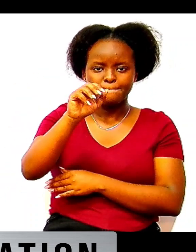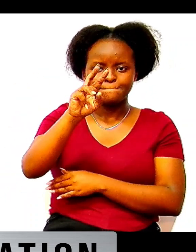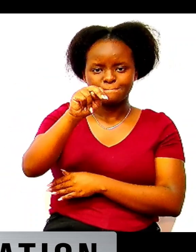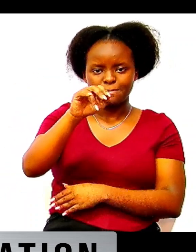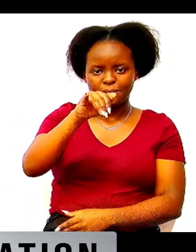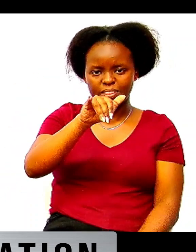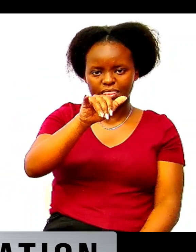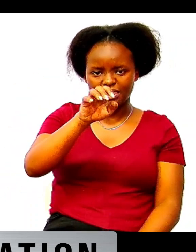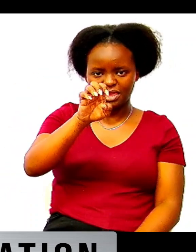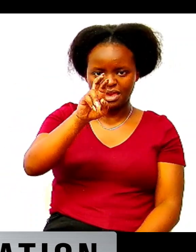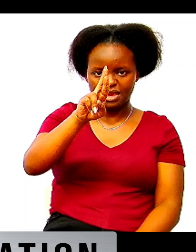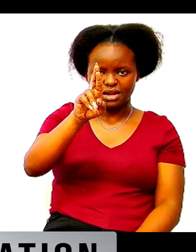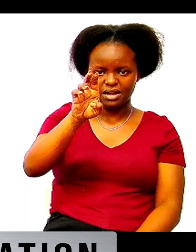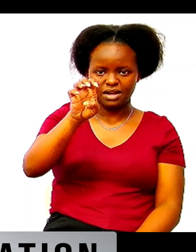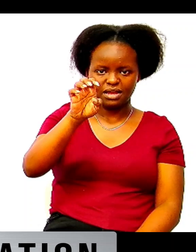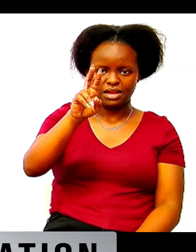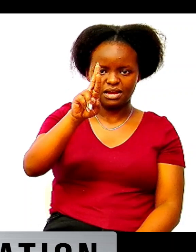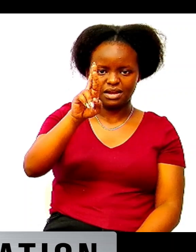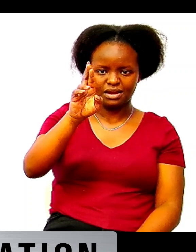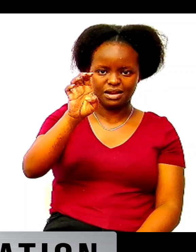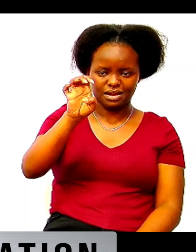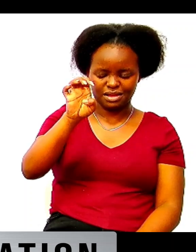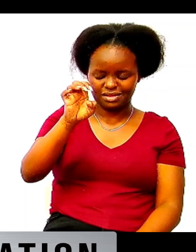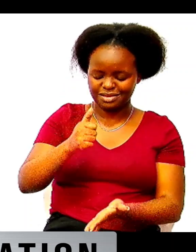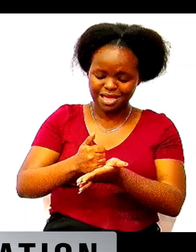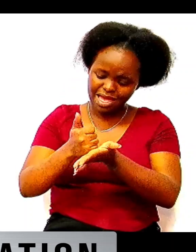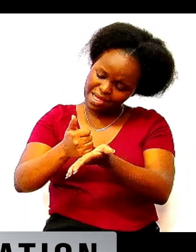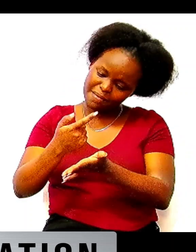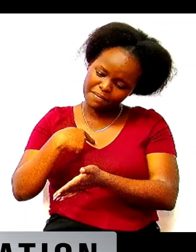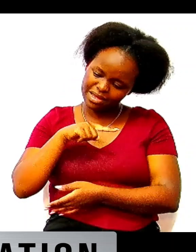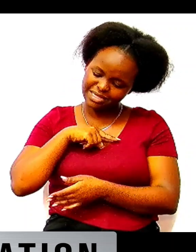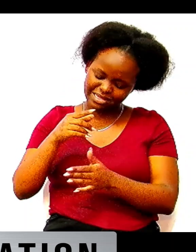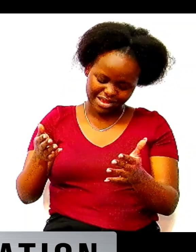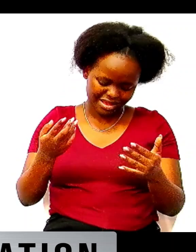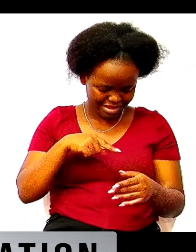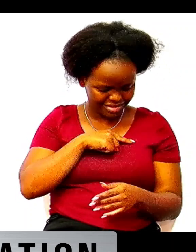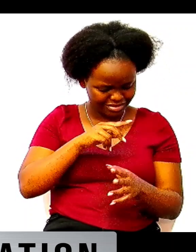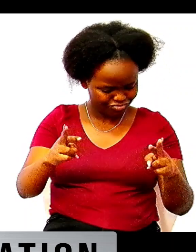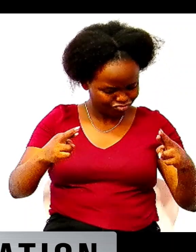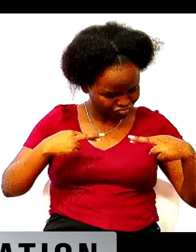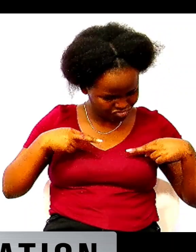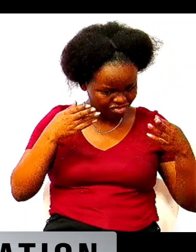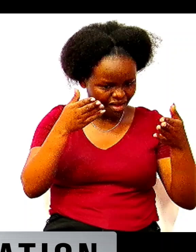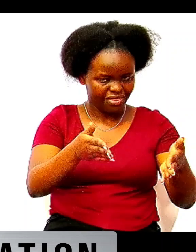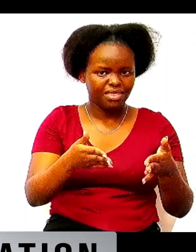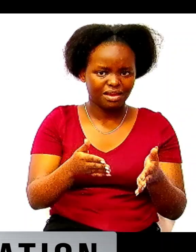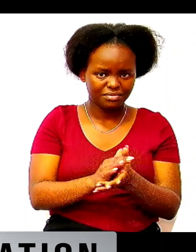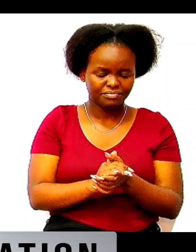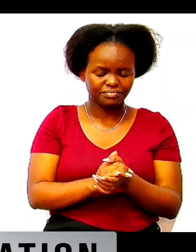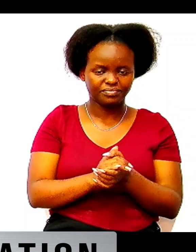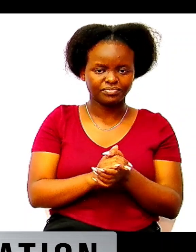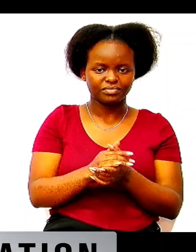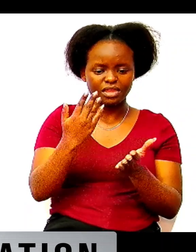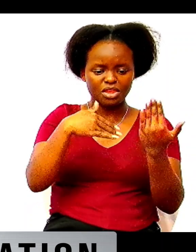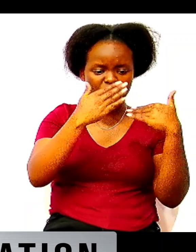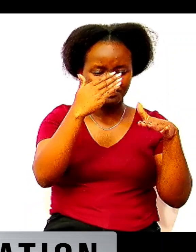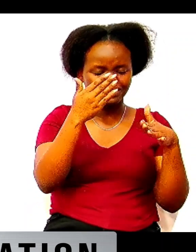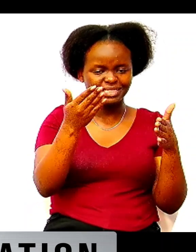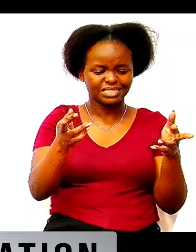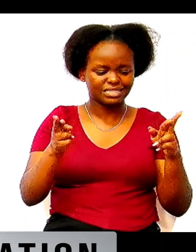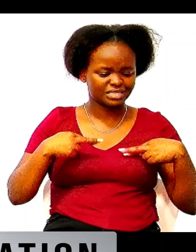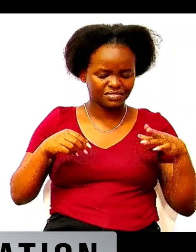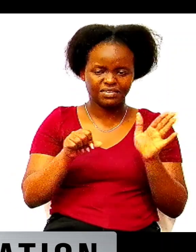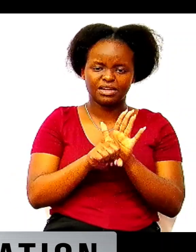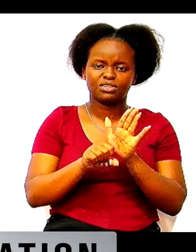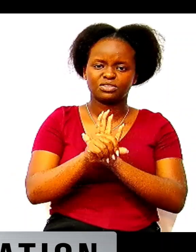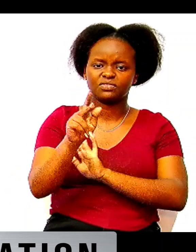used to run there because of, it was a place you will be received at any time. Dar es Salaam University has received a lot of Kenyan and